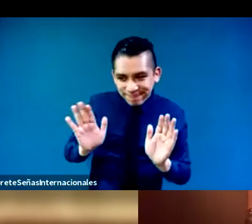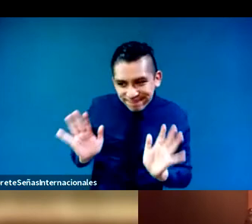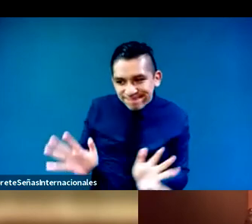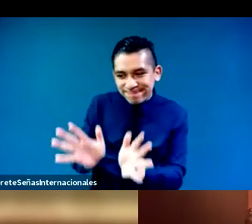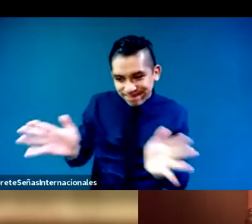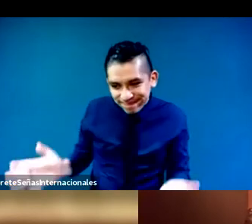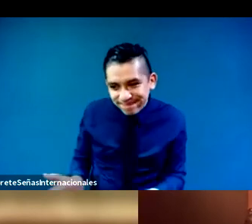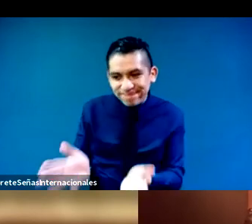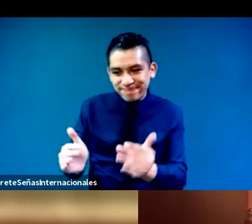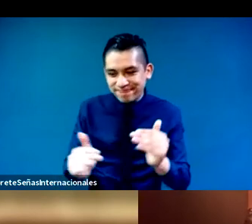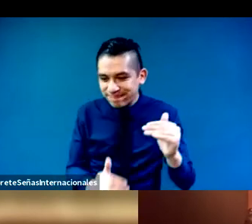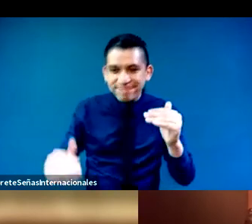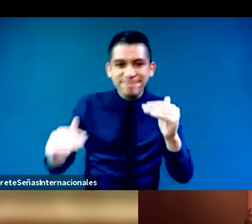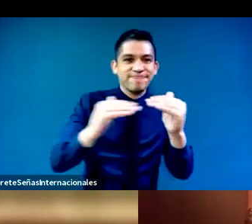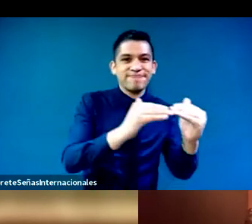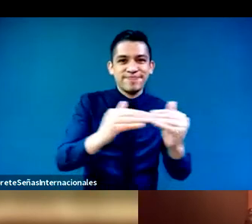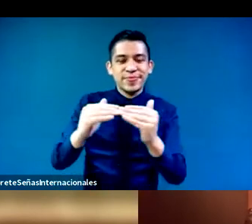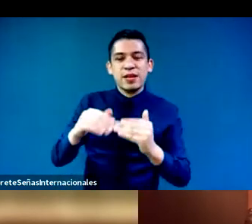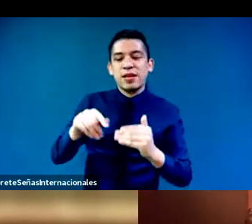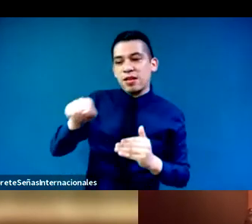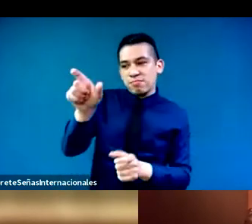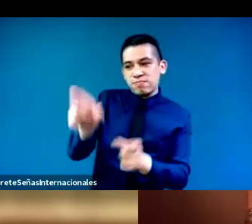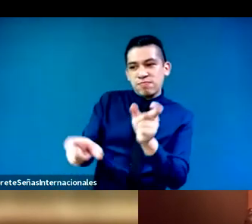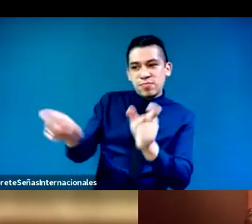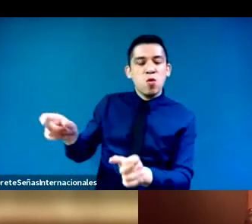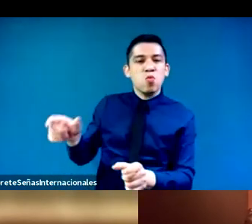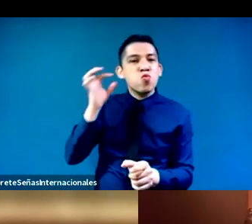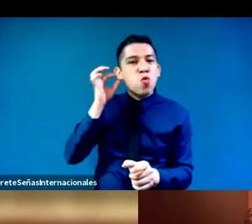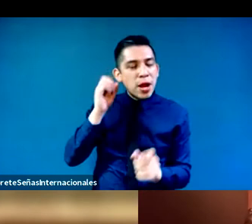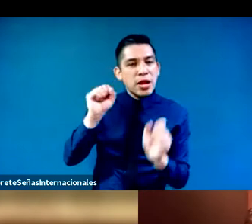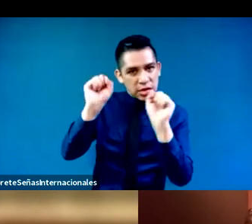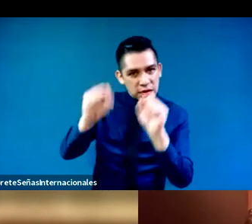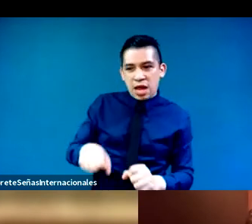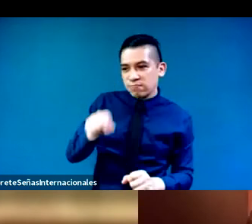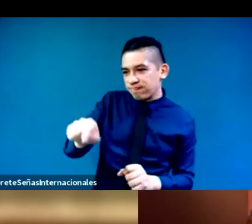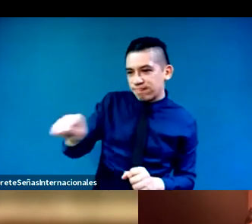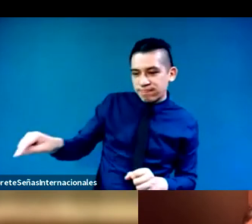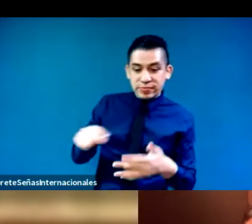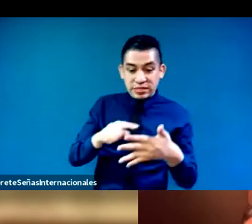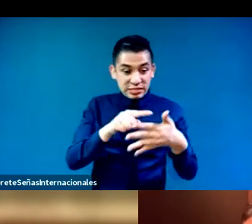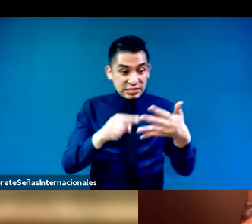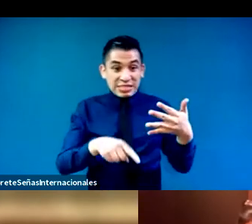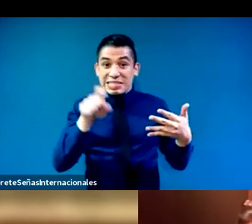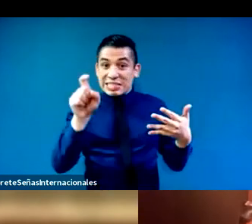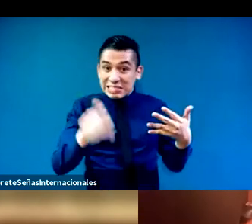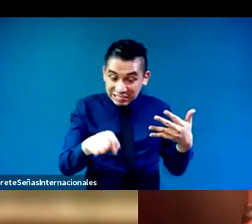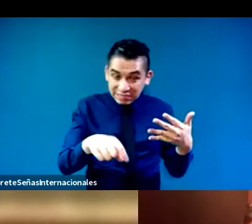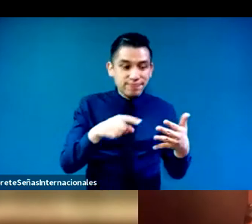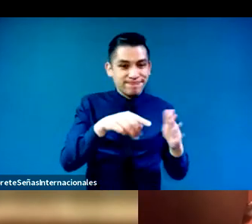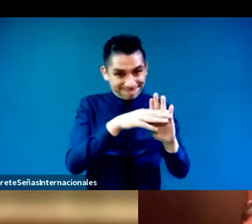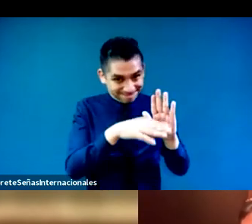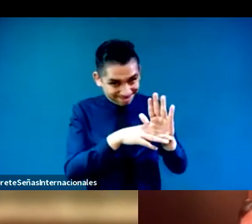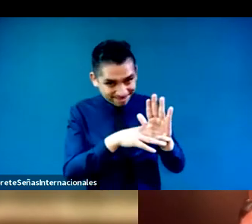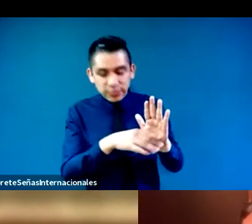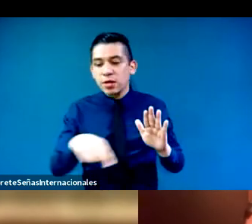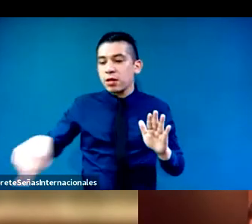all need to play need to be very clearly defined. Thank you very much, Deputy Executive Director Bhatia.